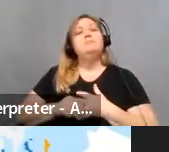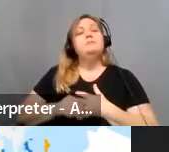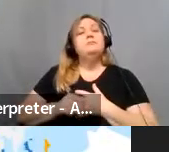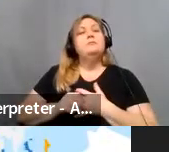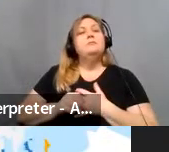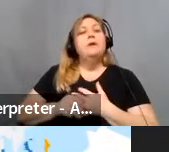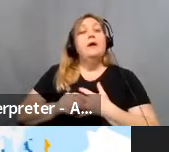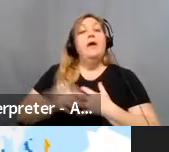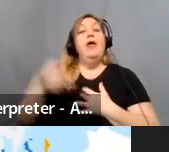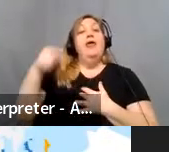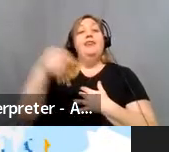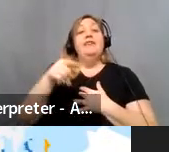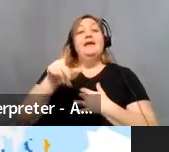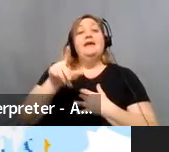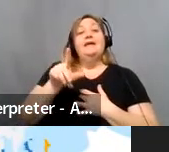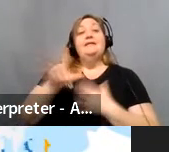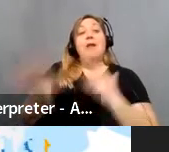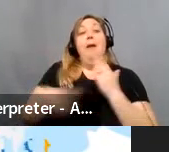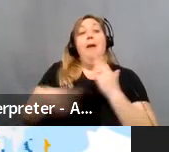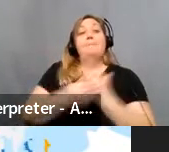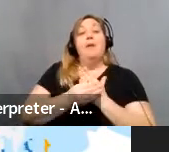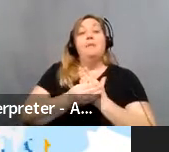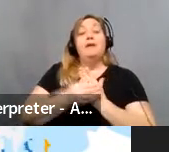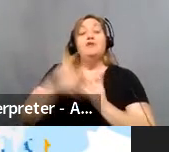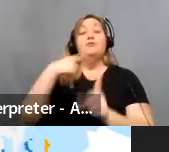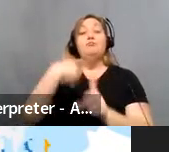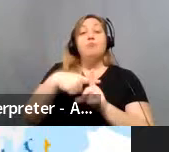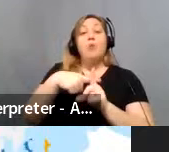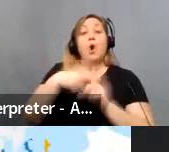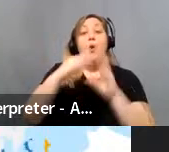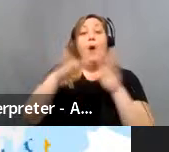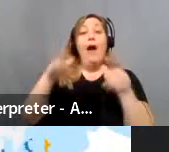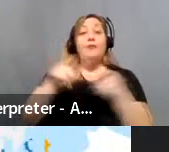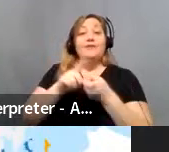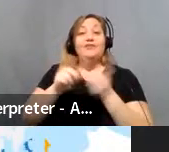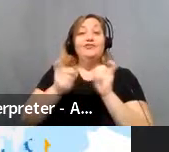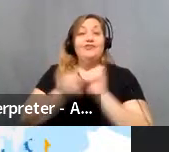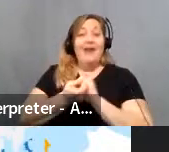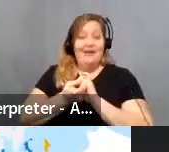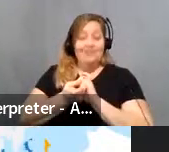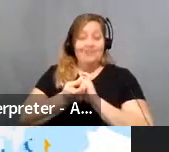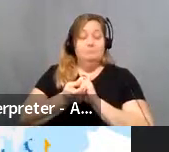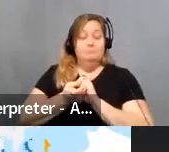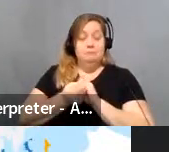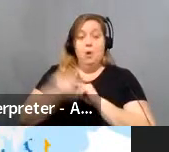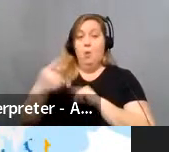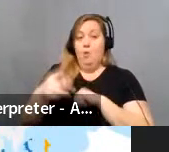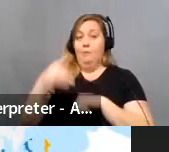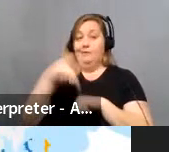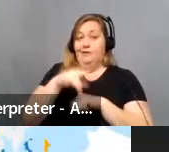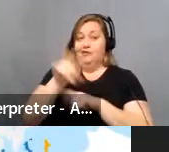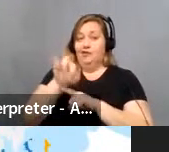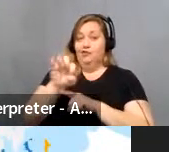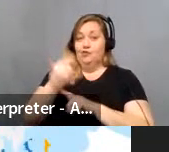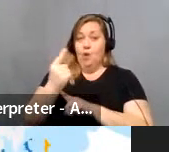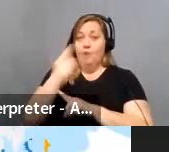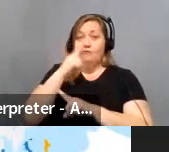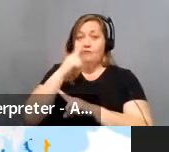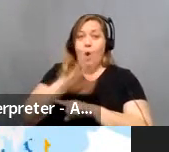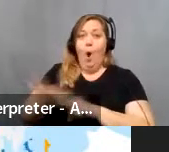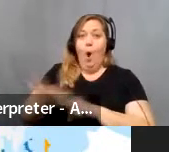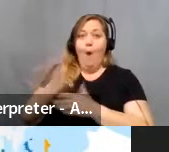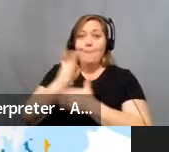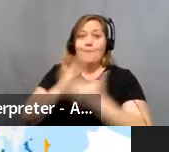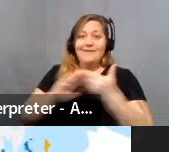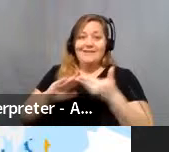This text amendment is the biggest pro-housing change the Department of City Planning has ever undertaken, and we'll be touching the zoning for every single part of the city.